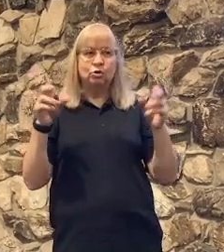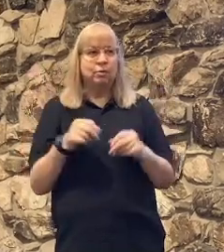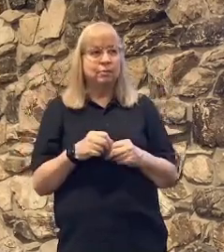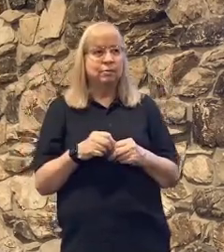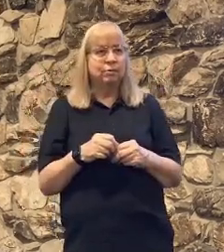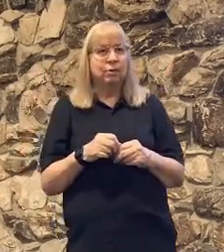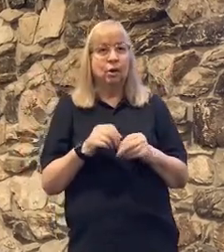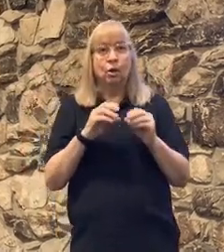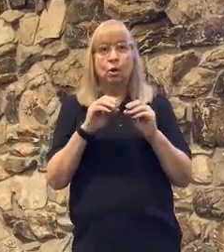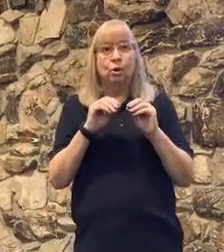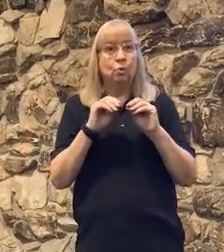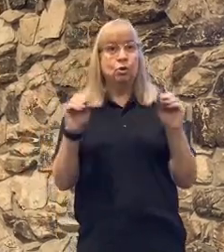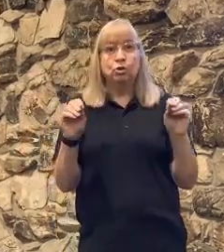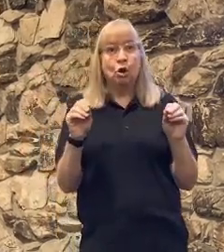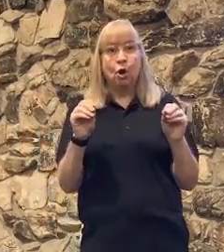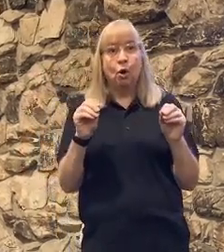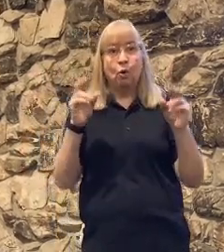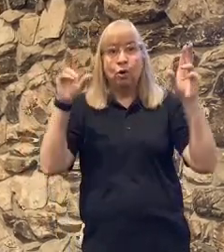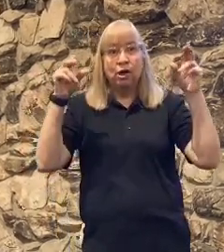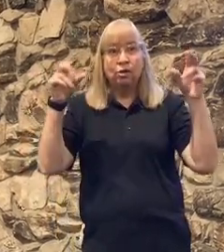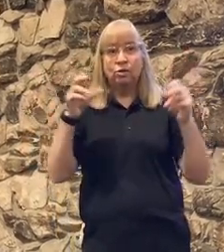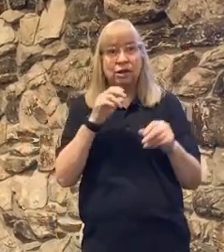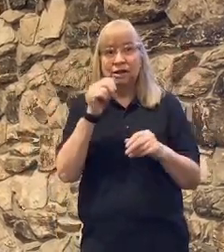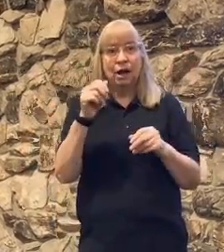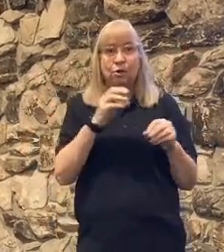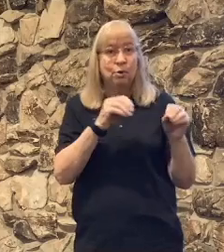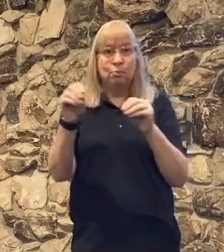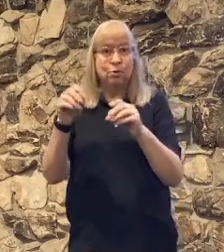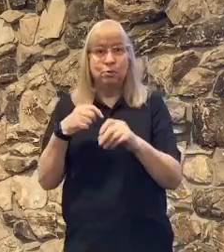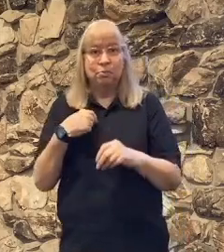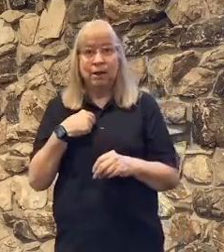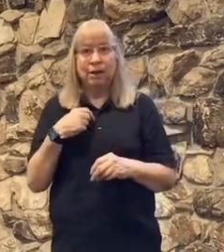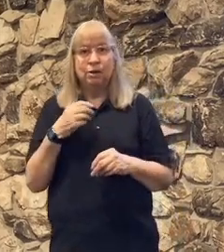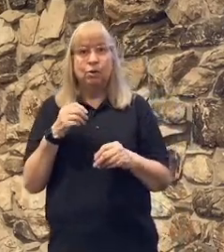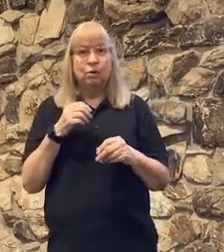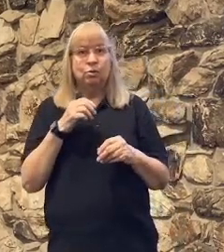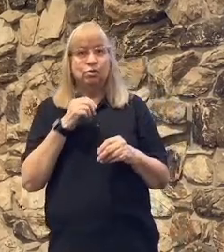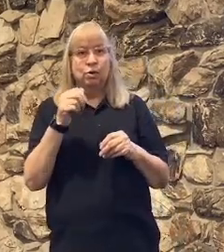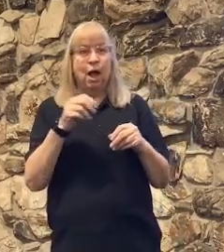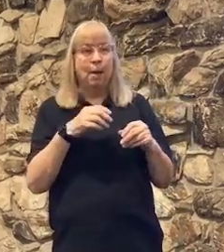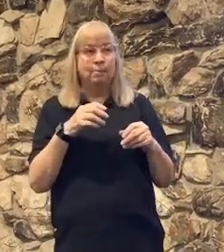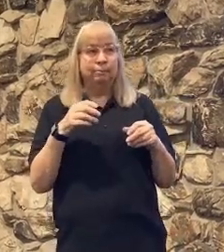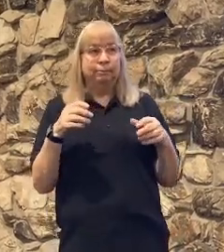Don't panic. He's not going to move me. So don't panic.